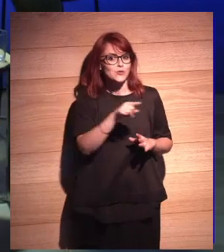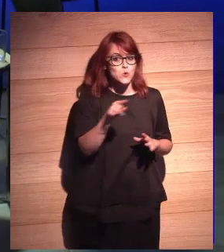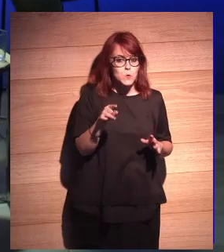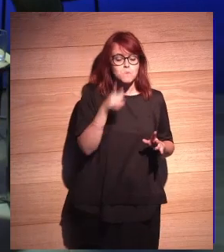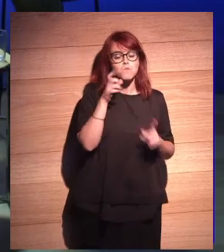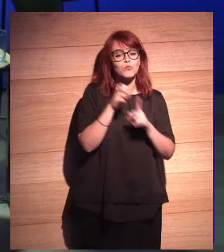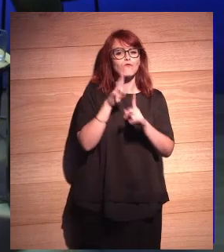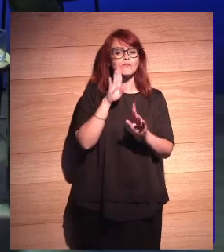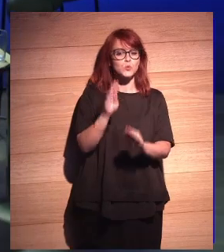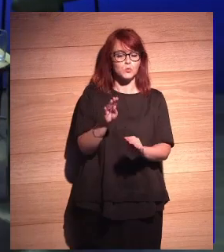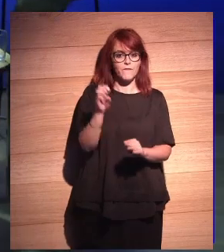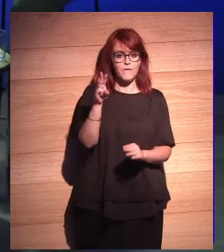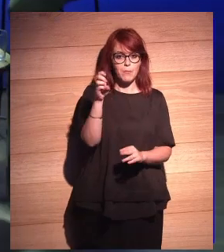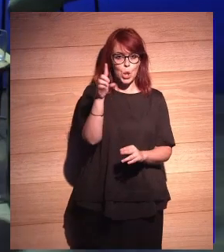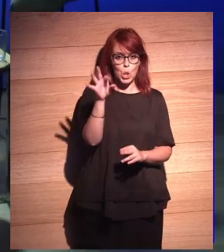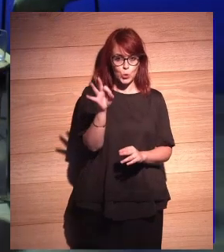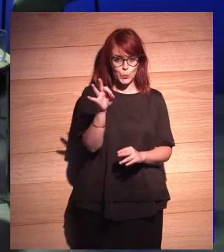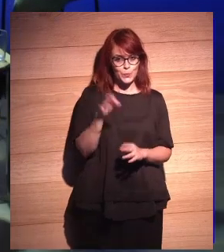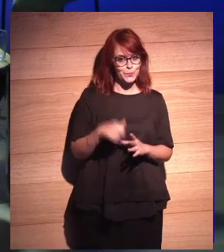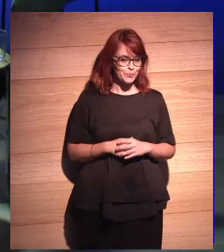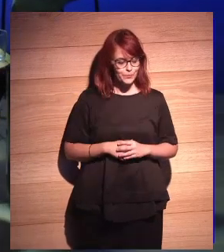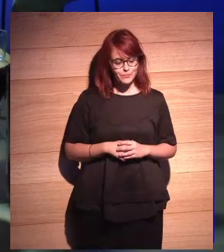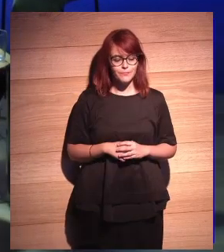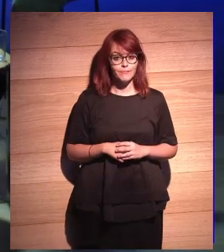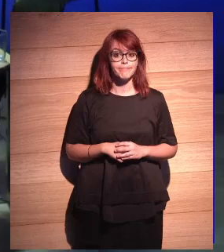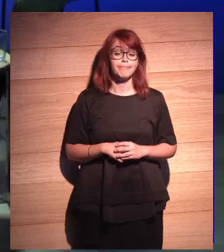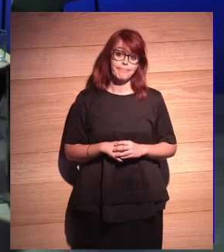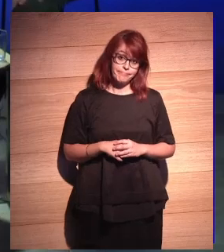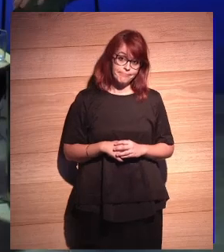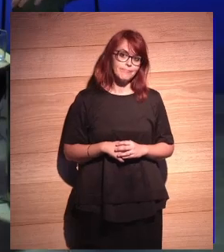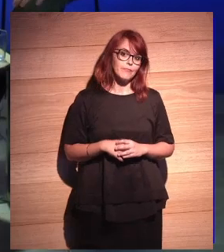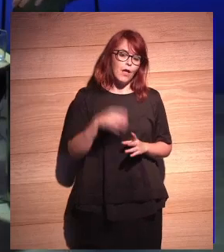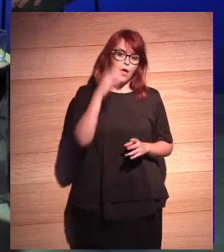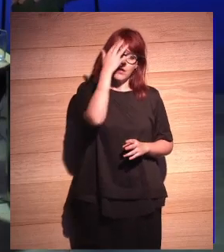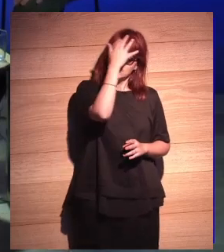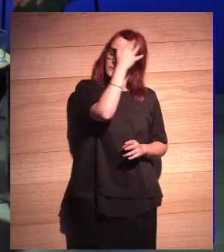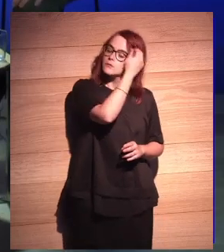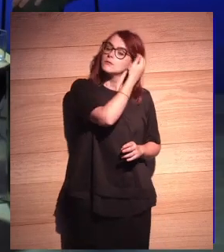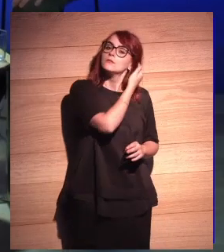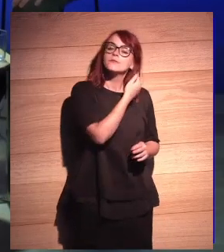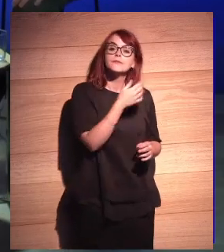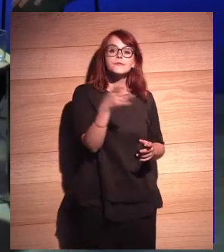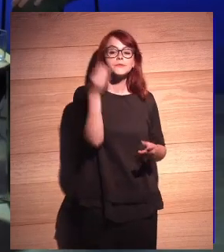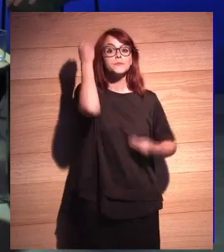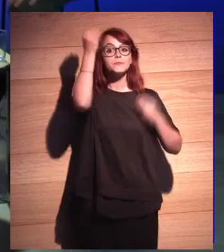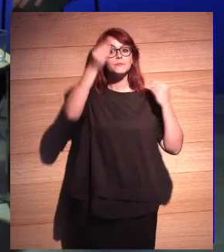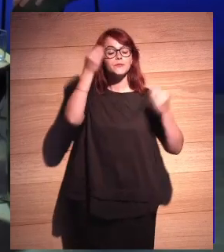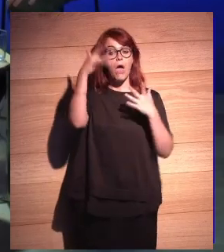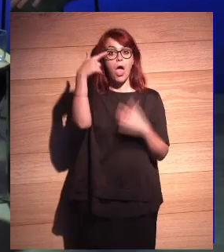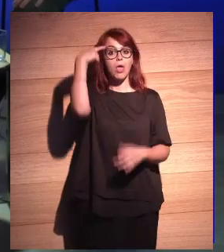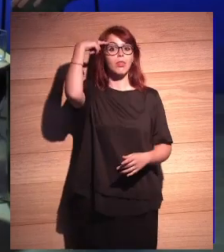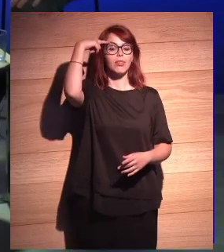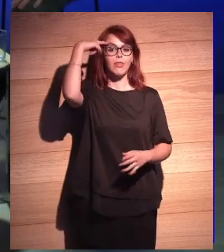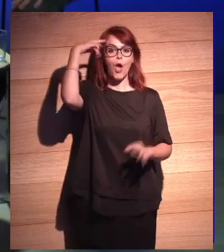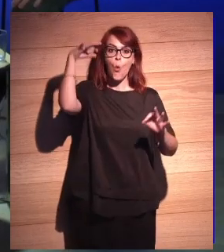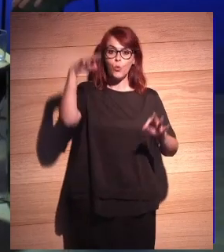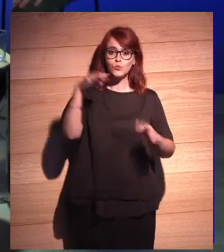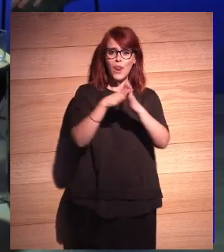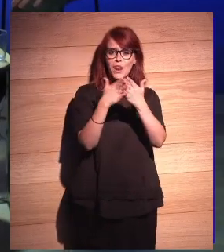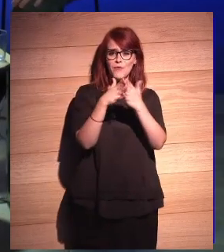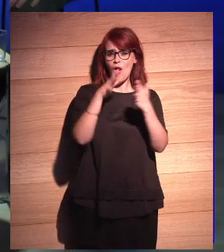these new technologies. What would you say about this, Pablo? I think this is quite true. I